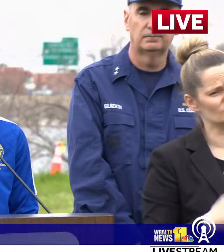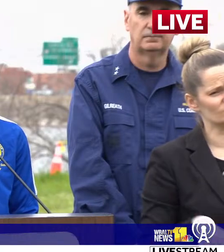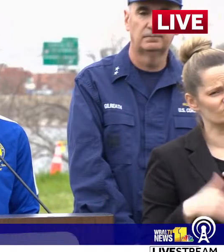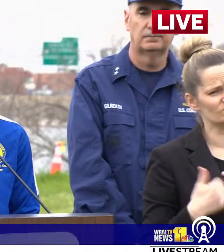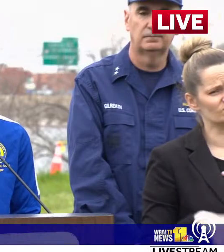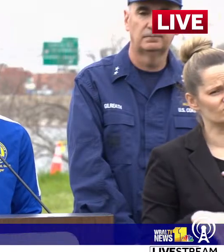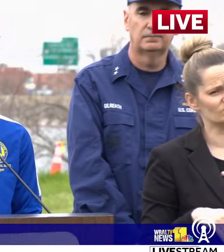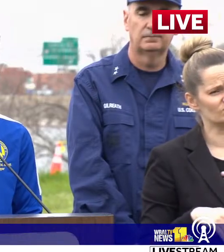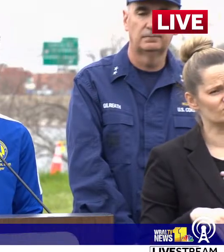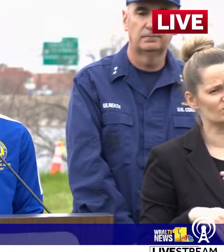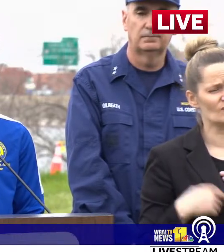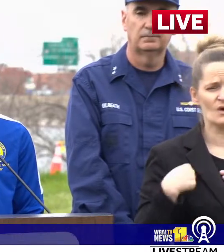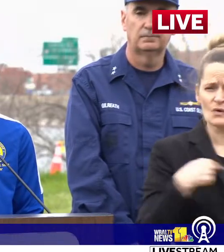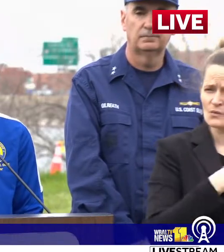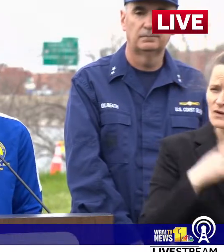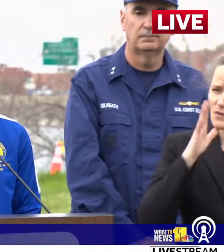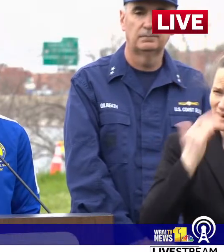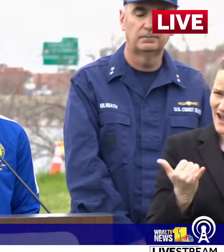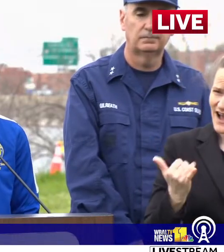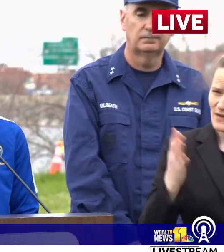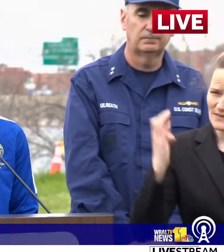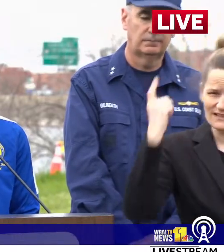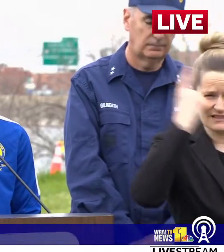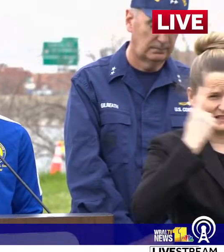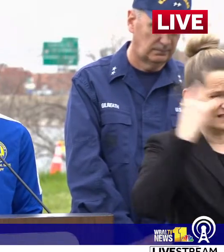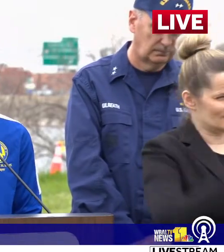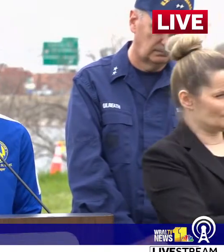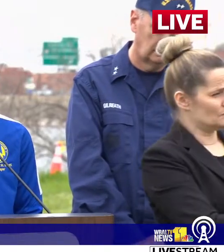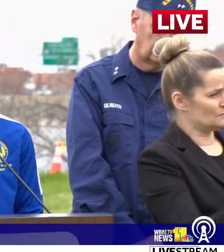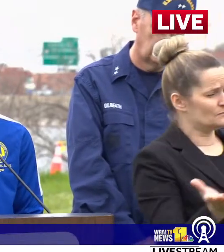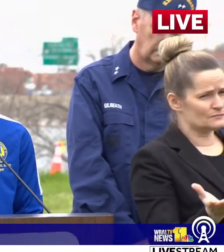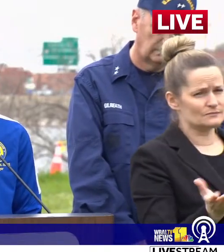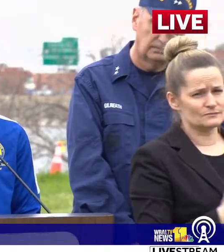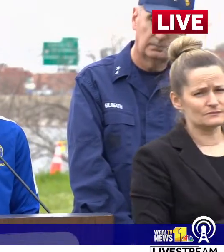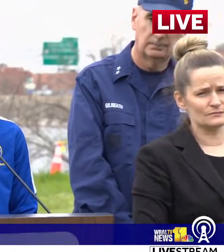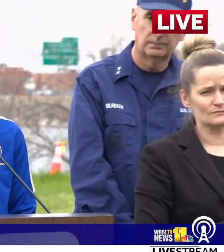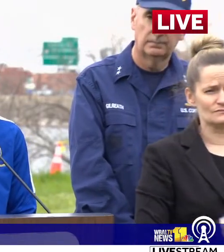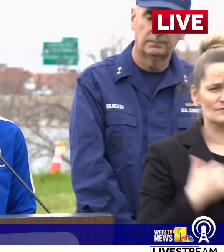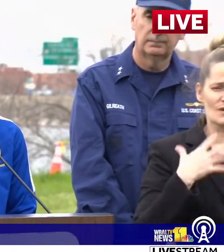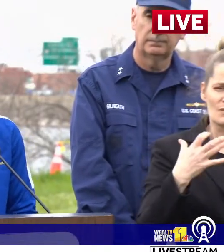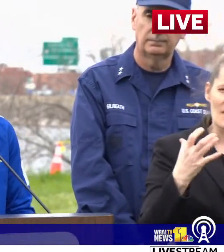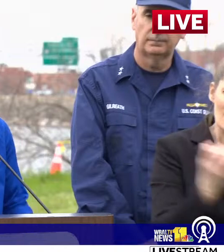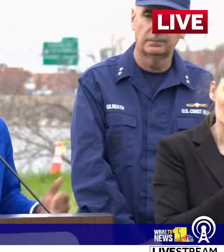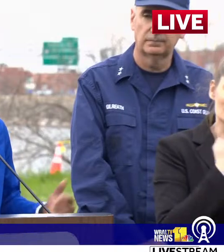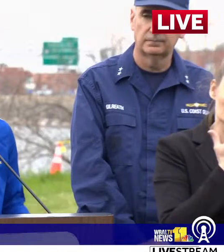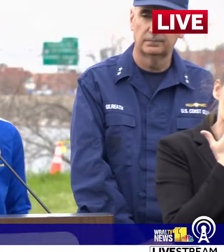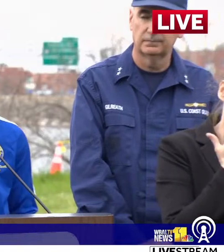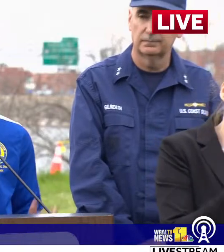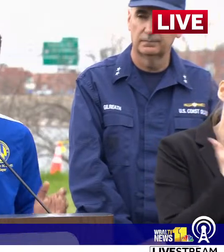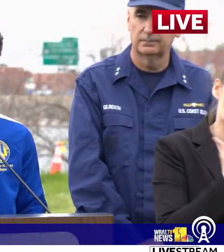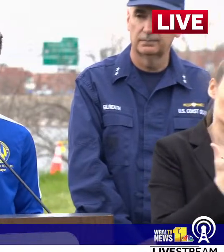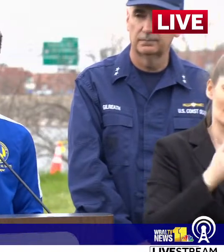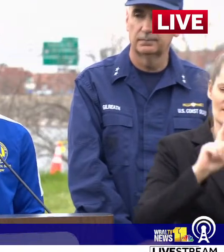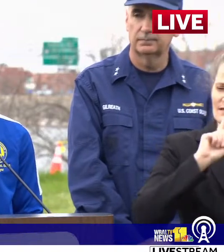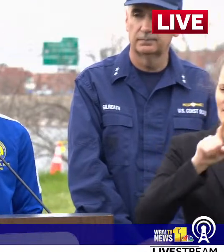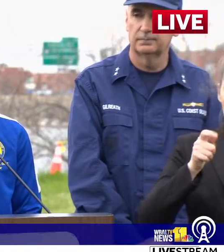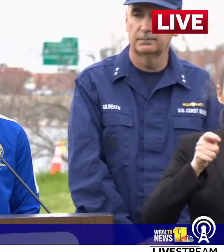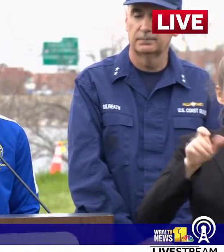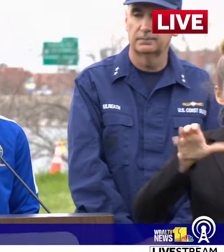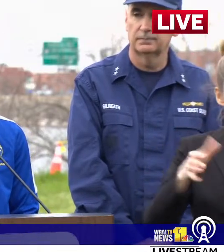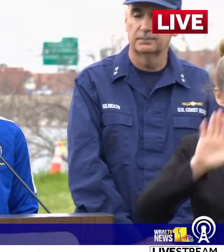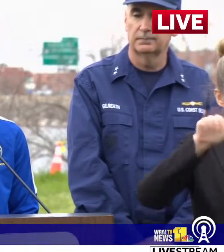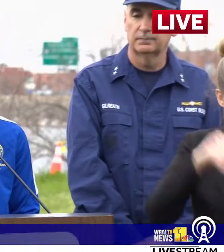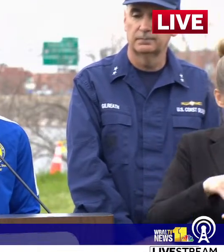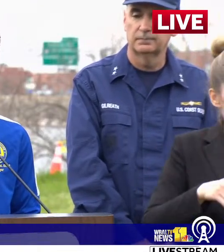be in everyone's hearts and minds. I want to extend my continued thanks to those at the Unified Command, the Coast Guard,